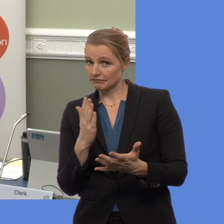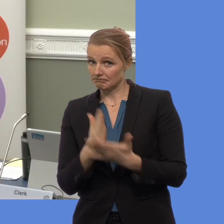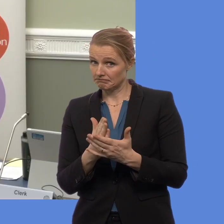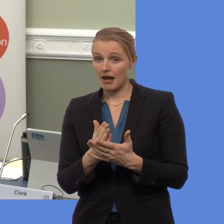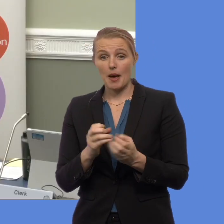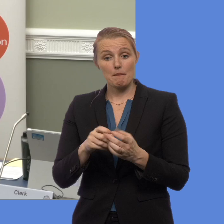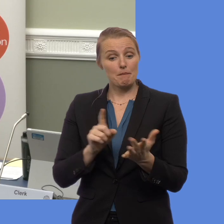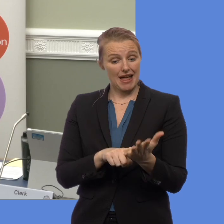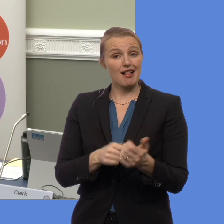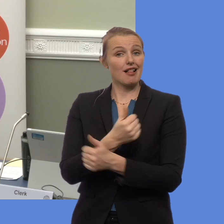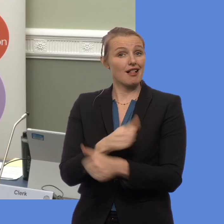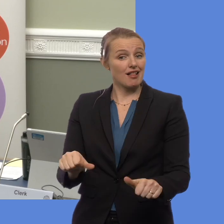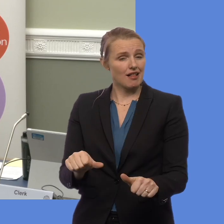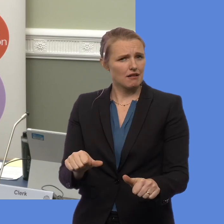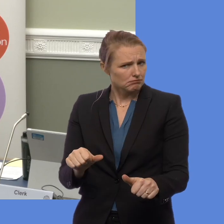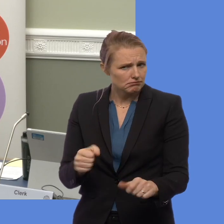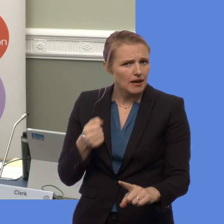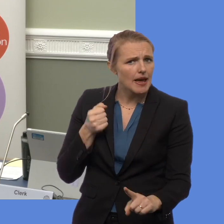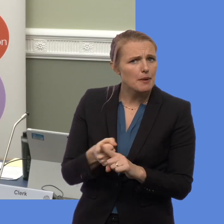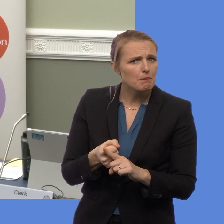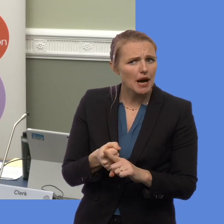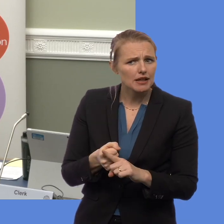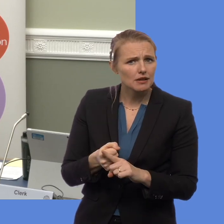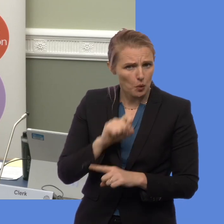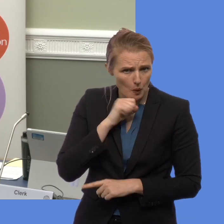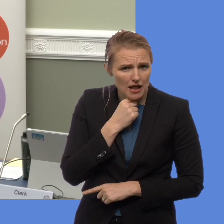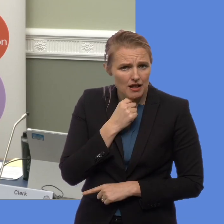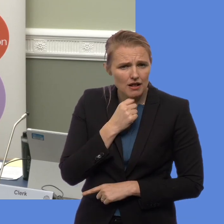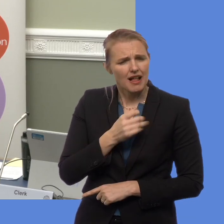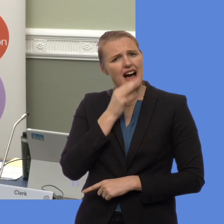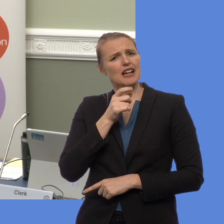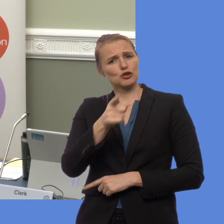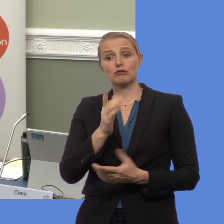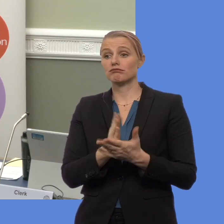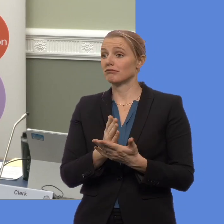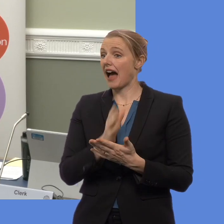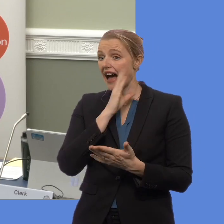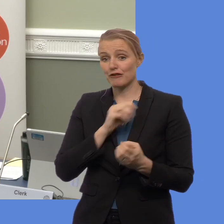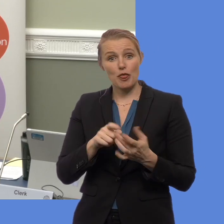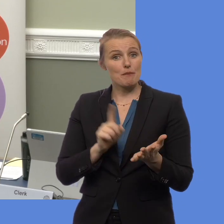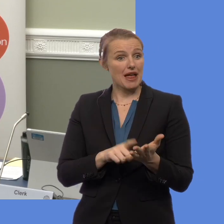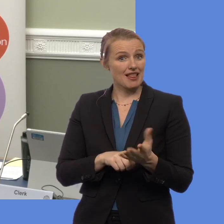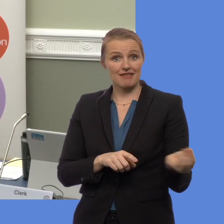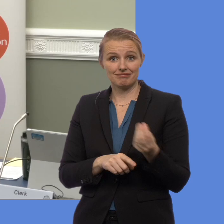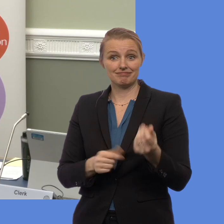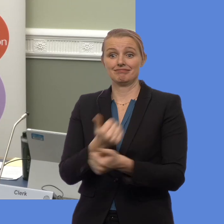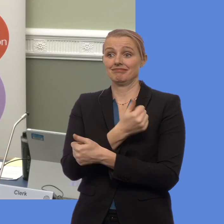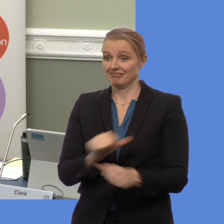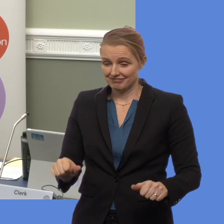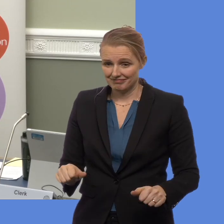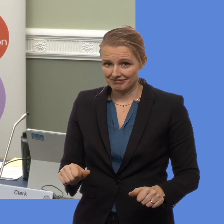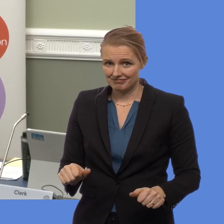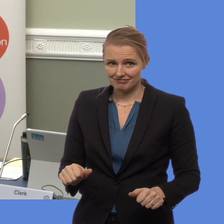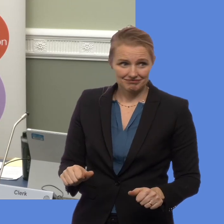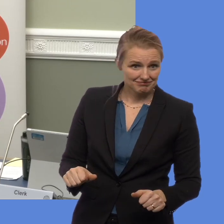bill will have. So what do you assess as being the tangible impact that this bill, if passed, would have on